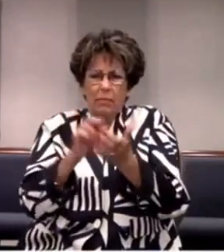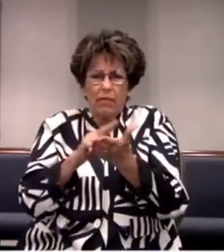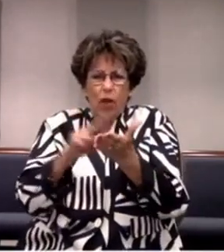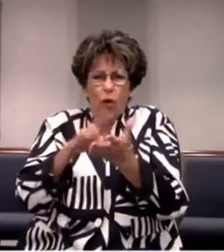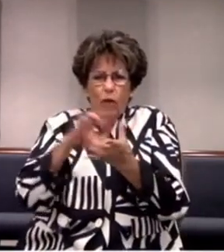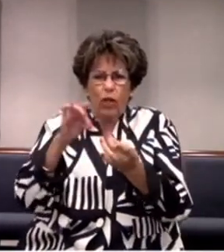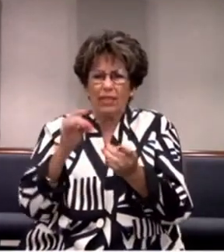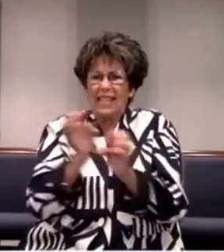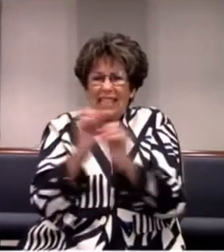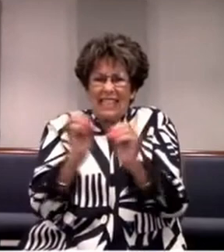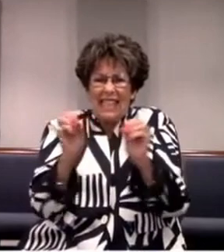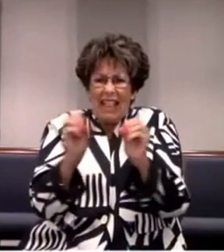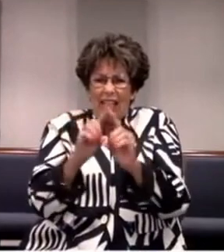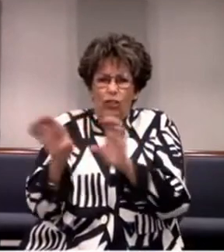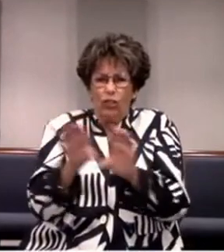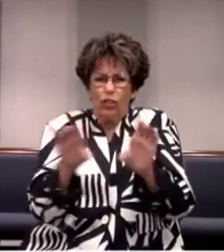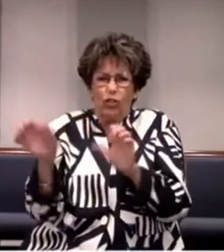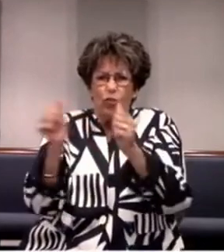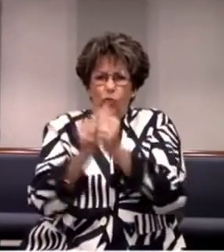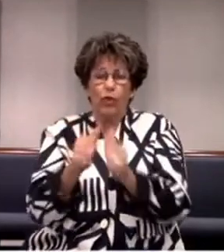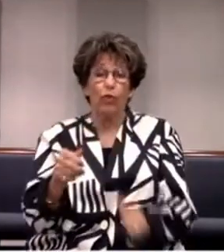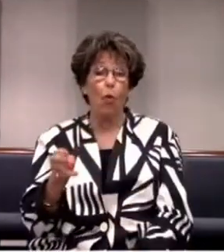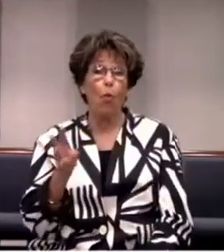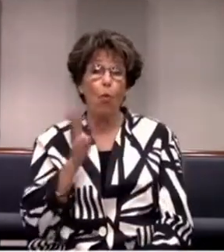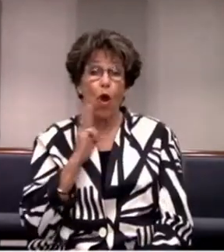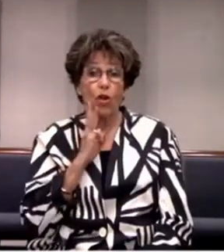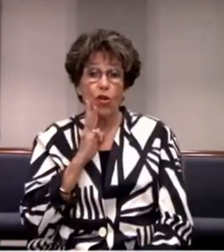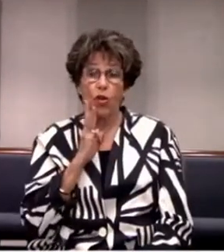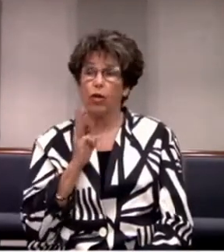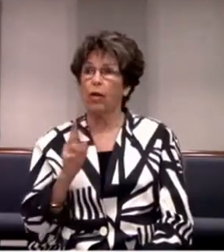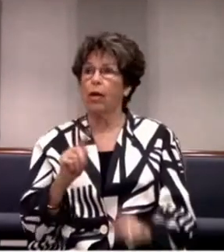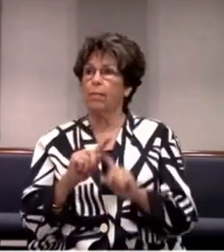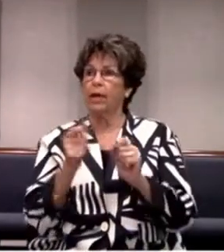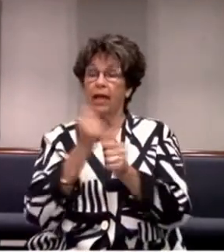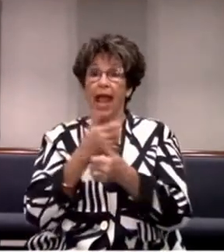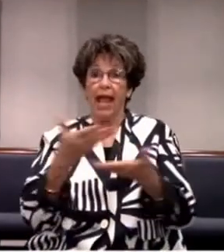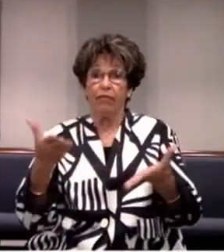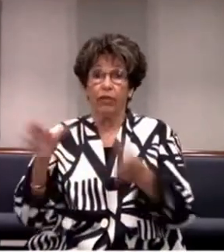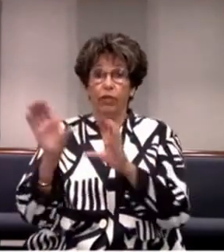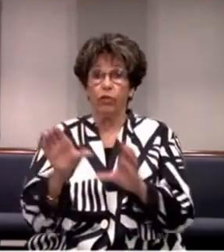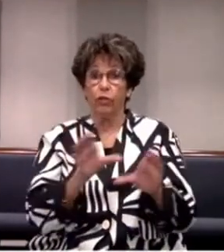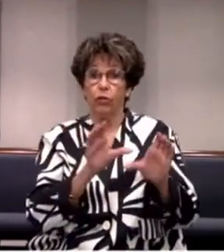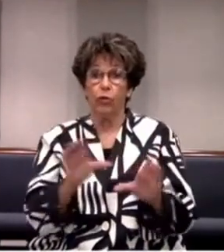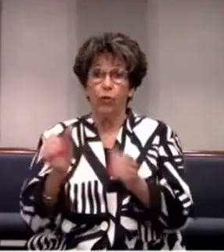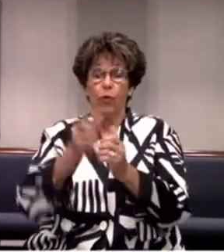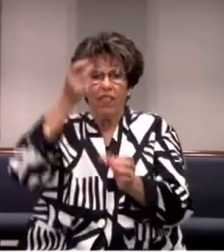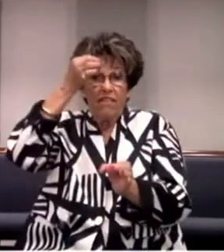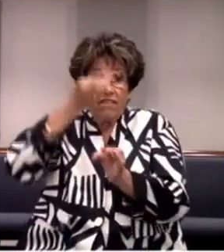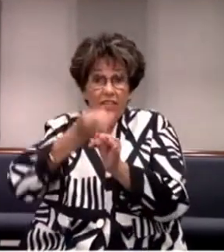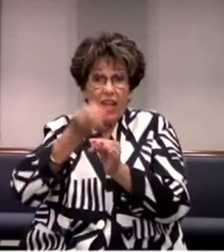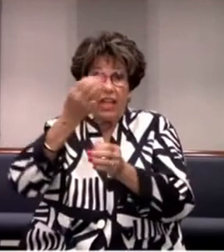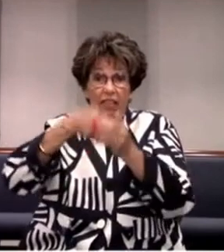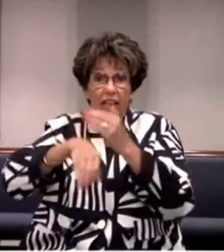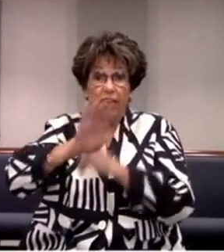to do with water, but everything to do with faith in the Lord.